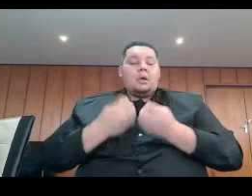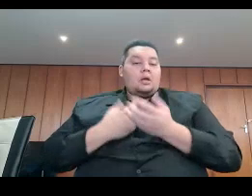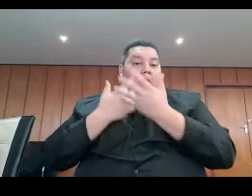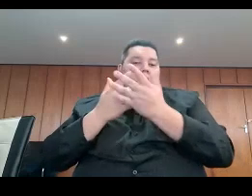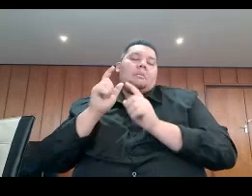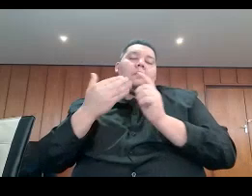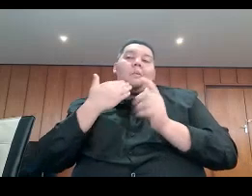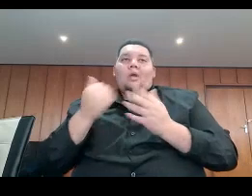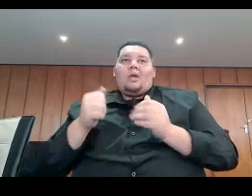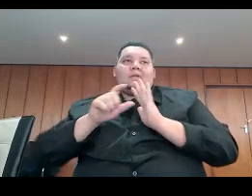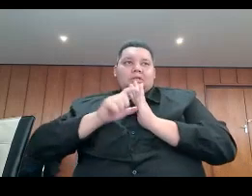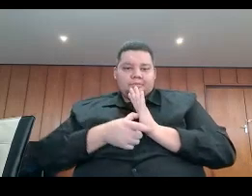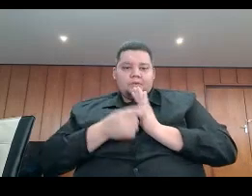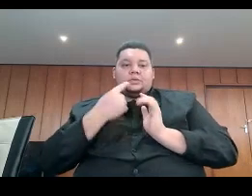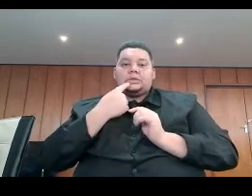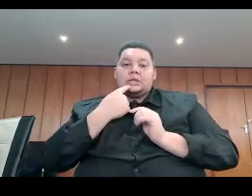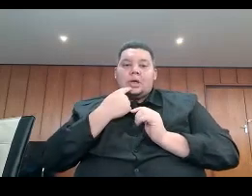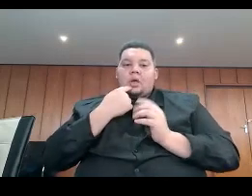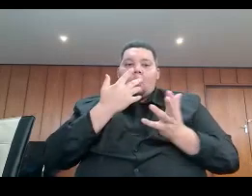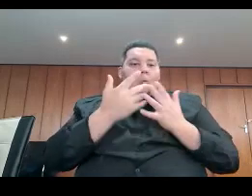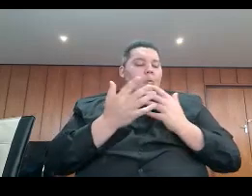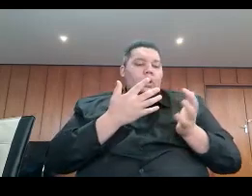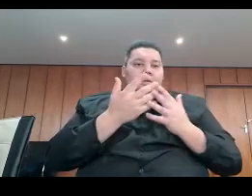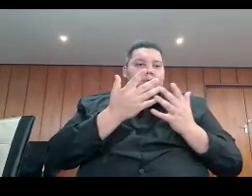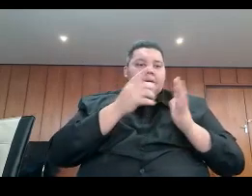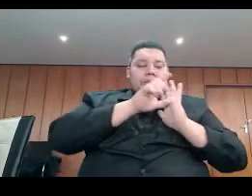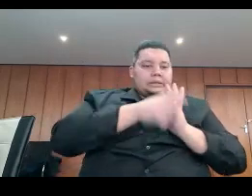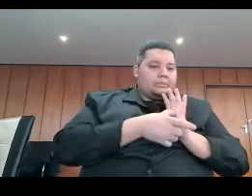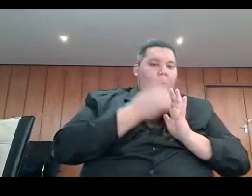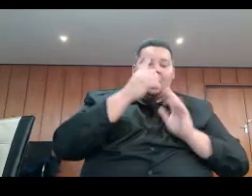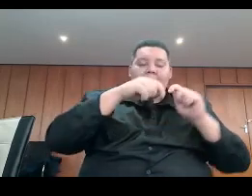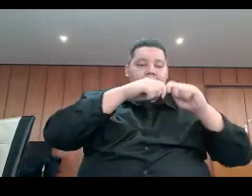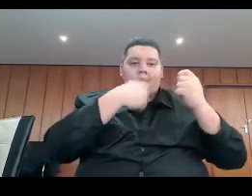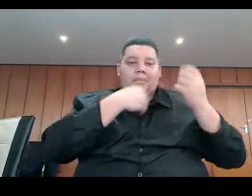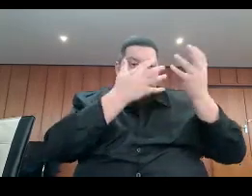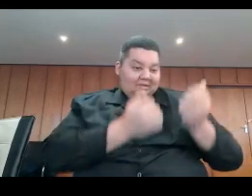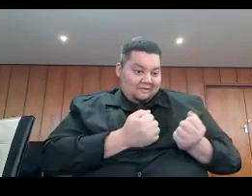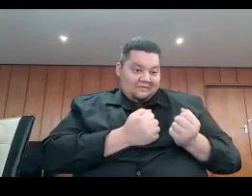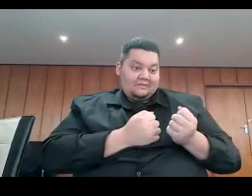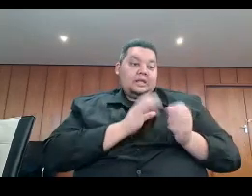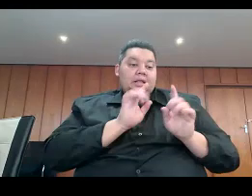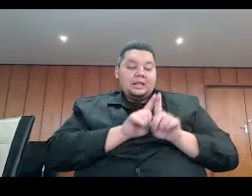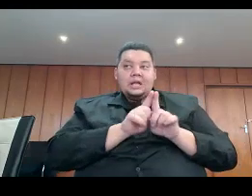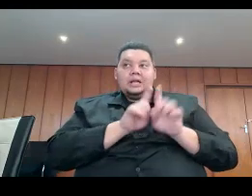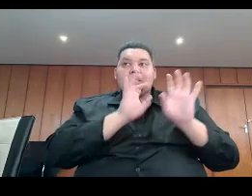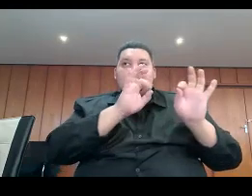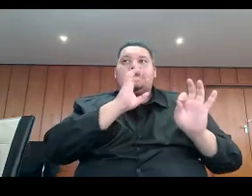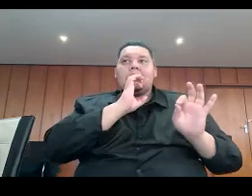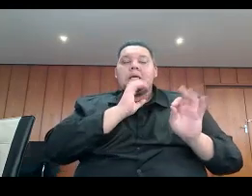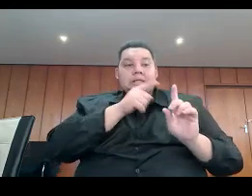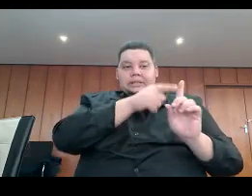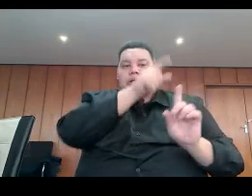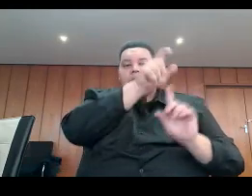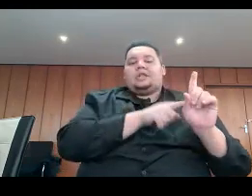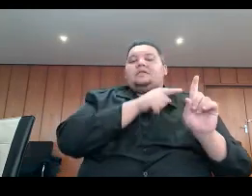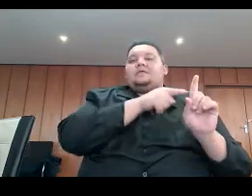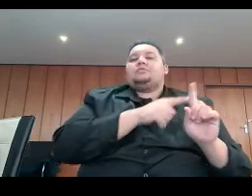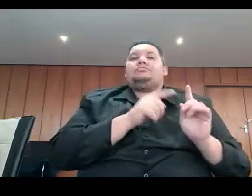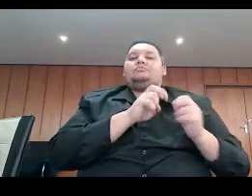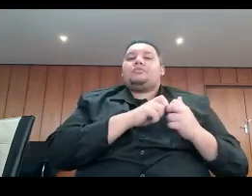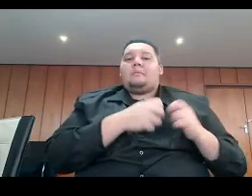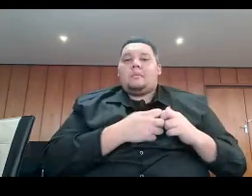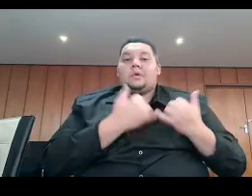with disabilities. It's what deficit you have, what impairment you have, and it makes it an individual's problem.